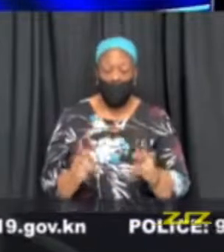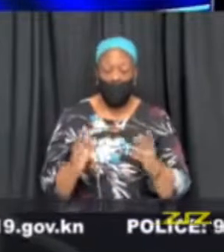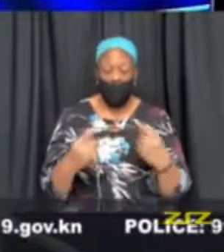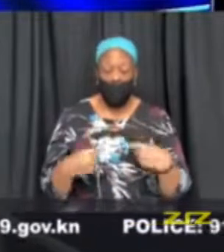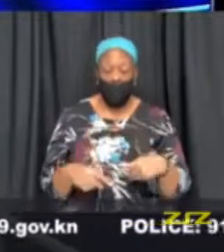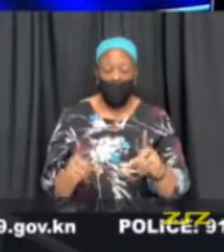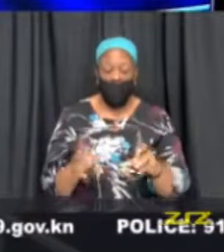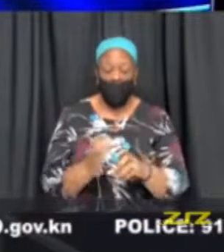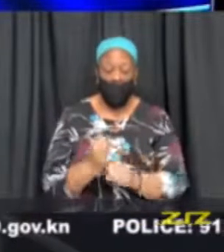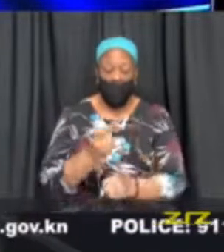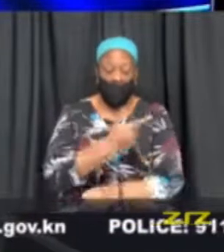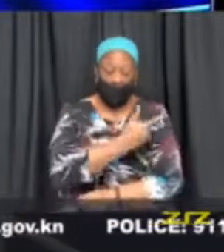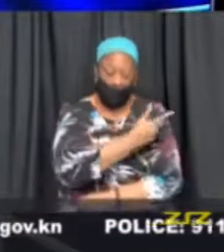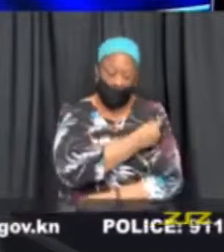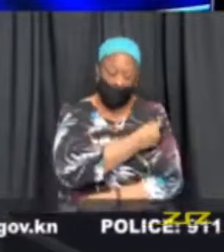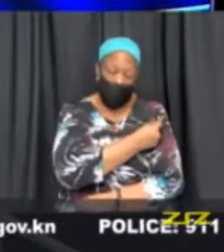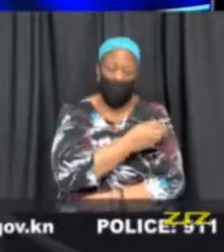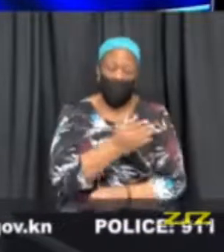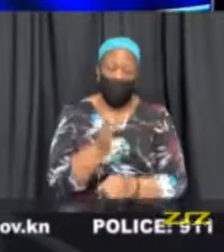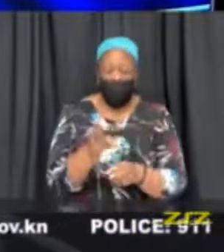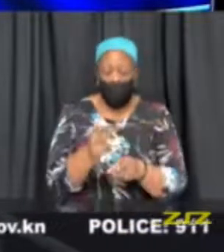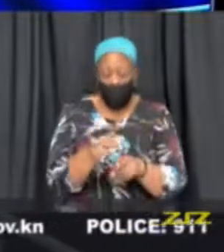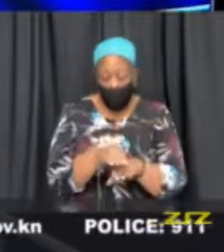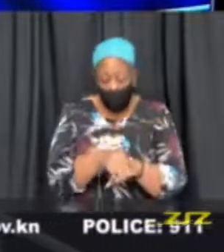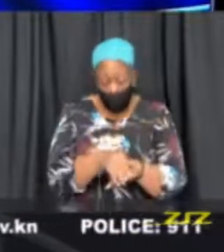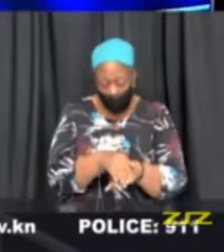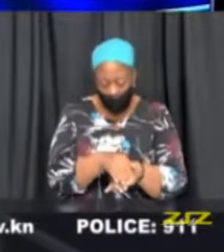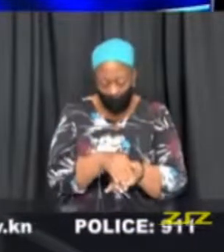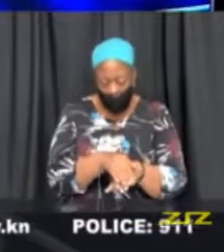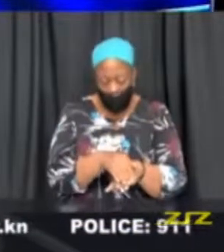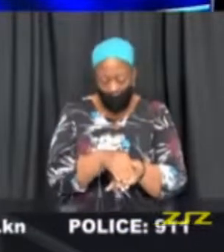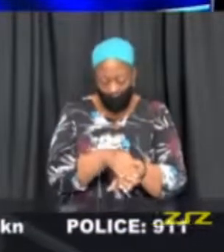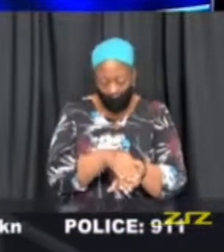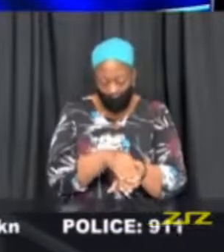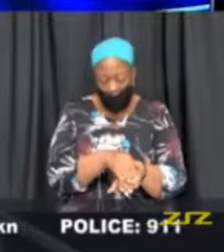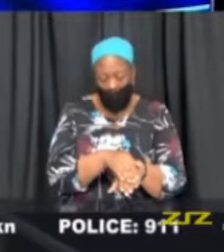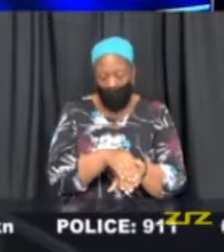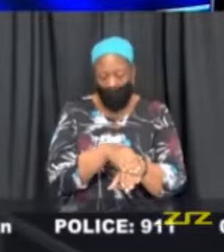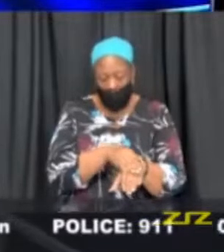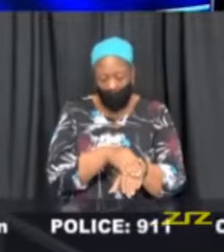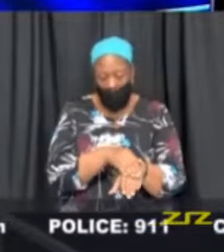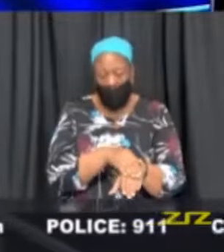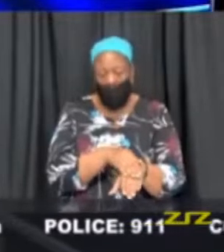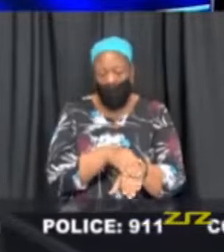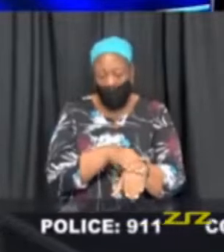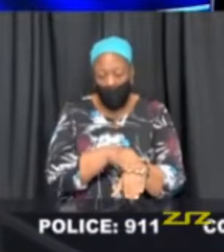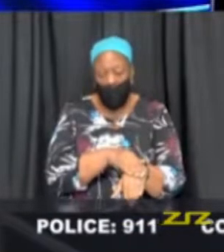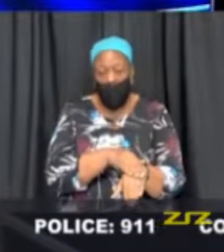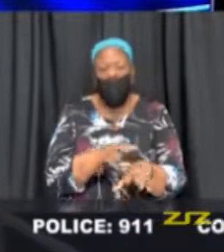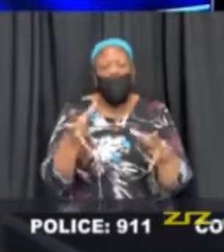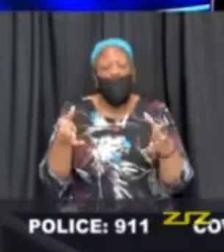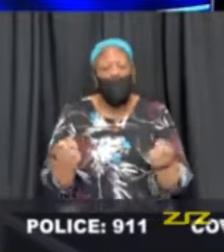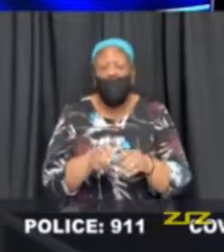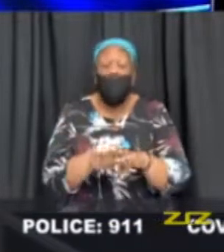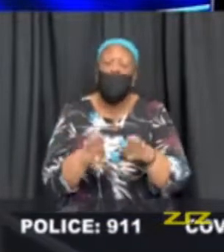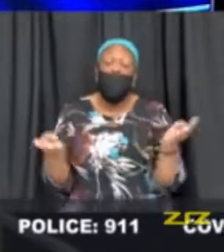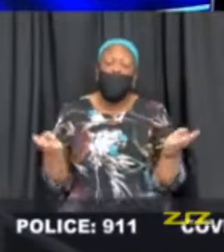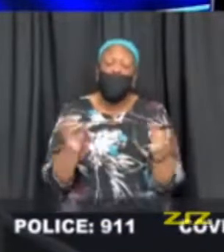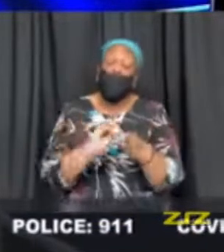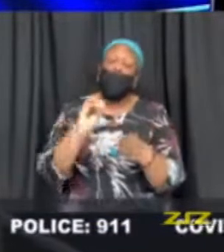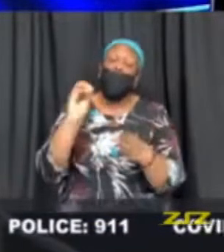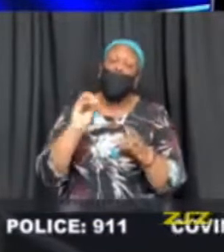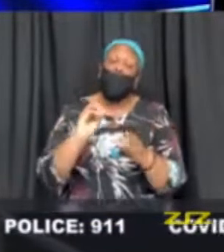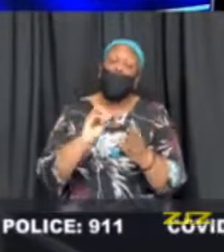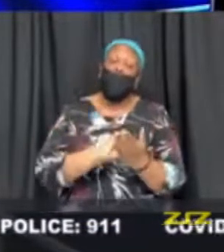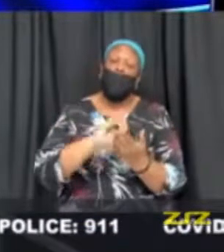to open the economy this year in October for the upcoming tourist season,